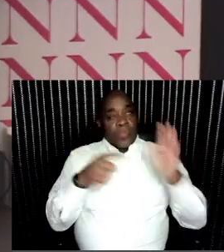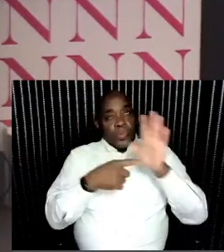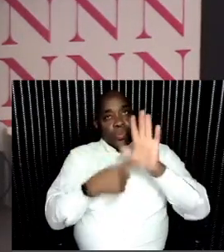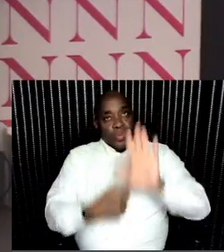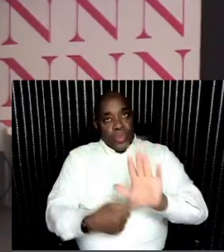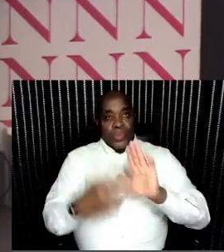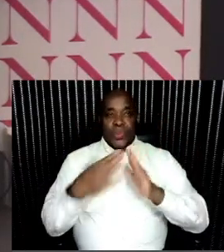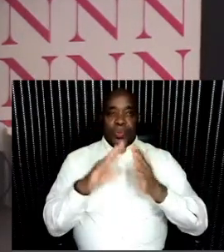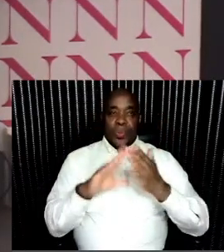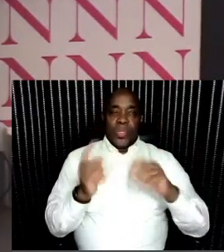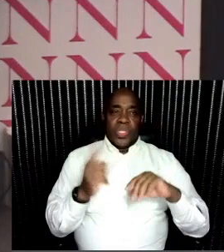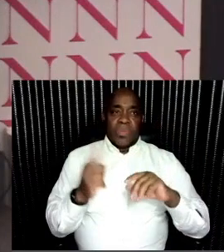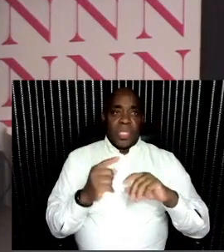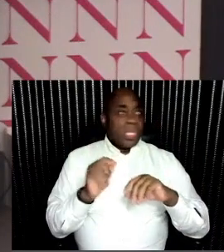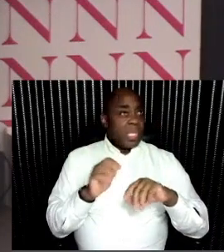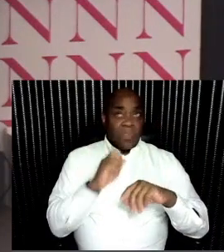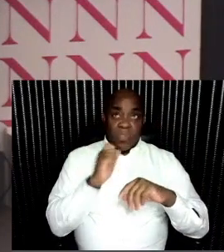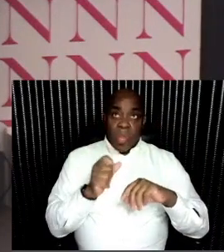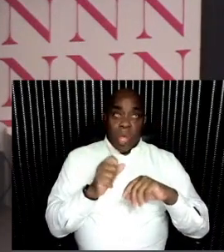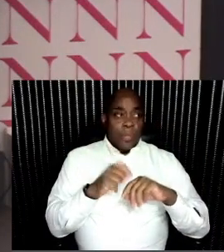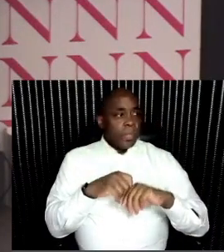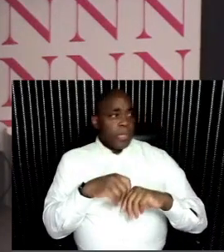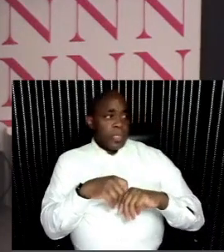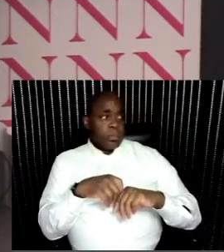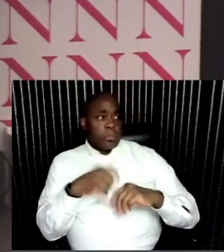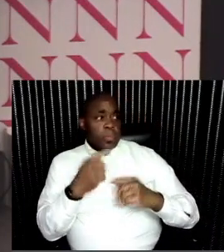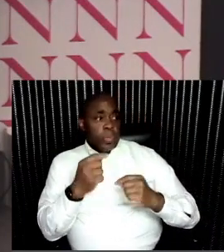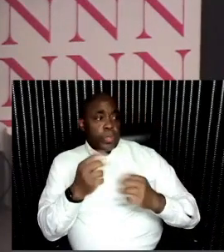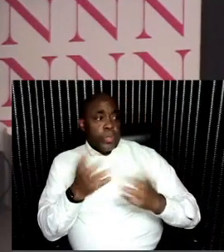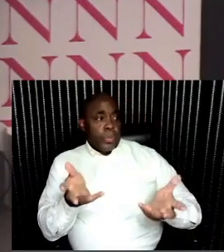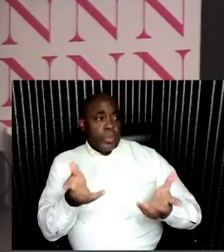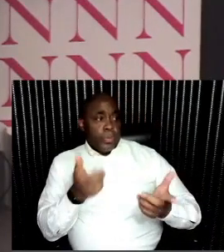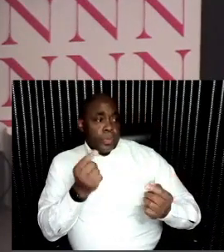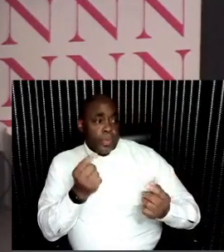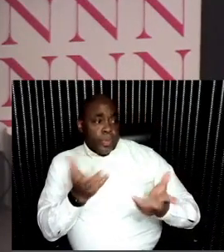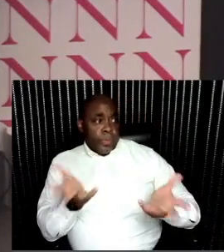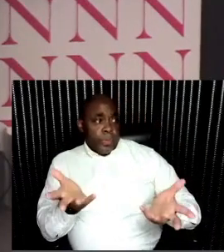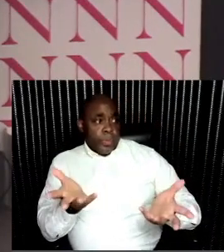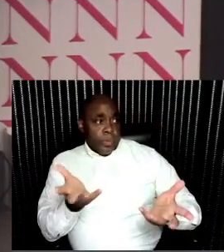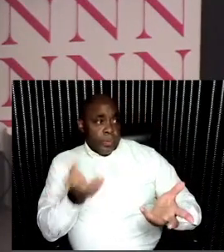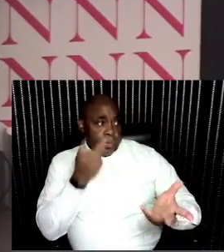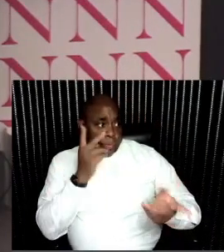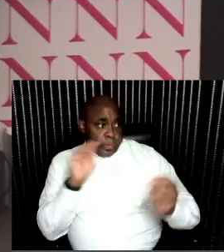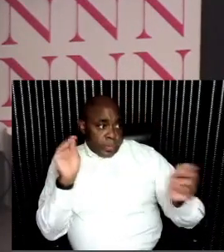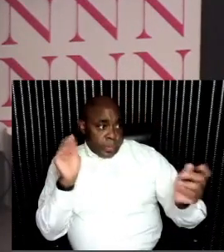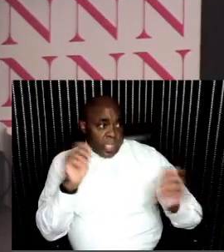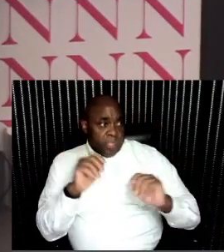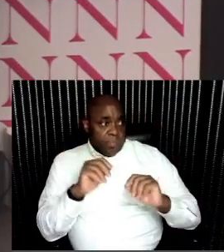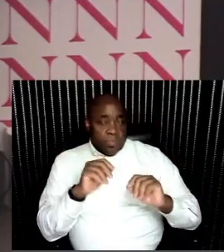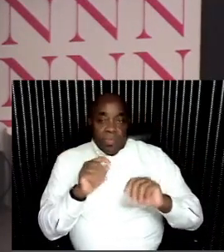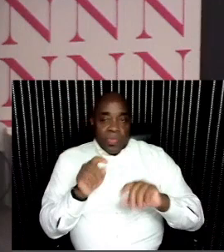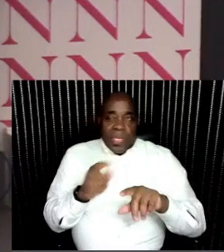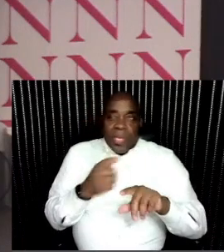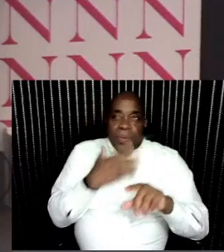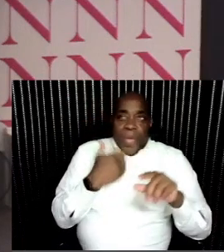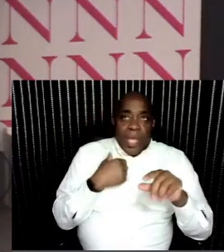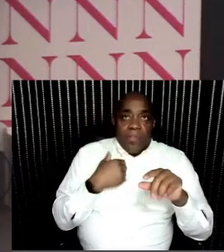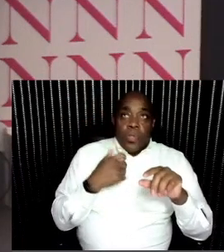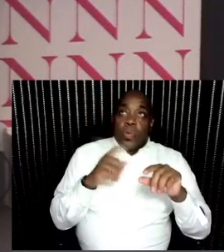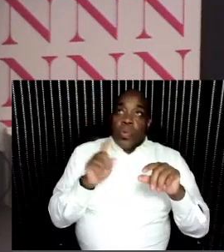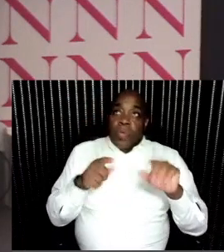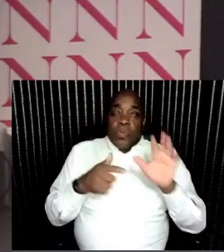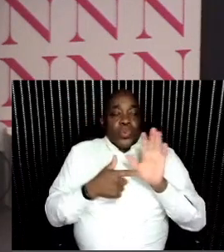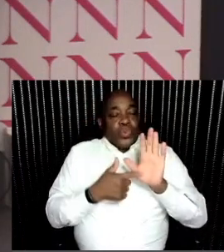something because otherwise they're like, what did you do? Because they don't have, right? Like they just don't have. So you gotta show them